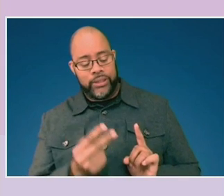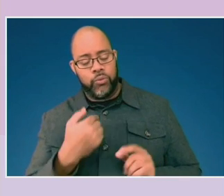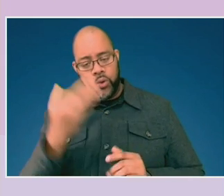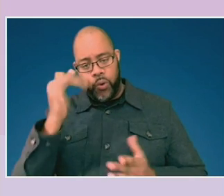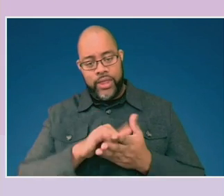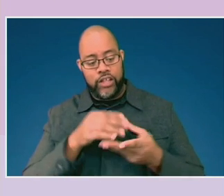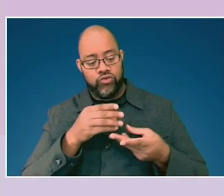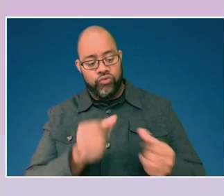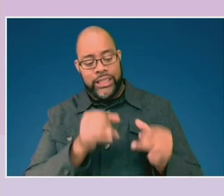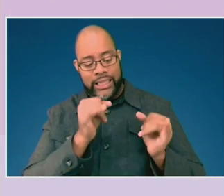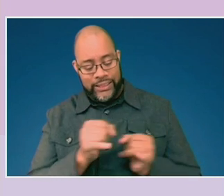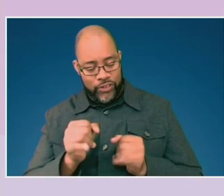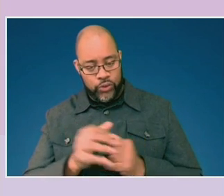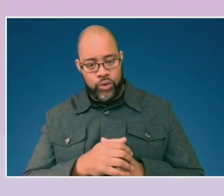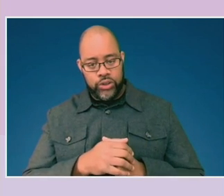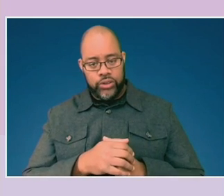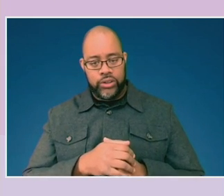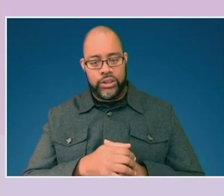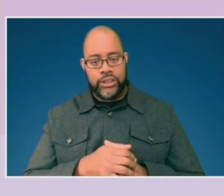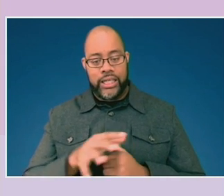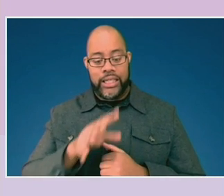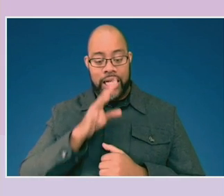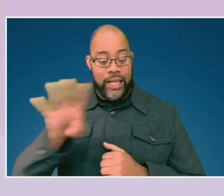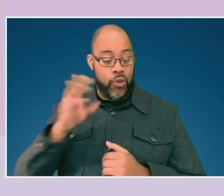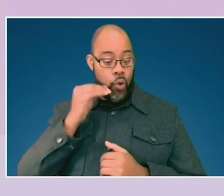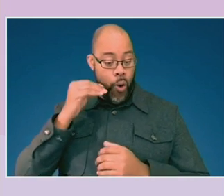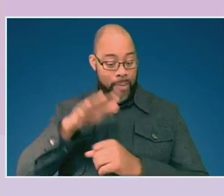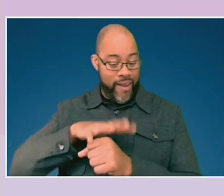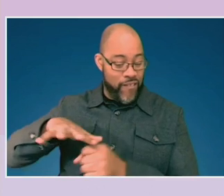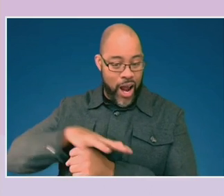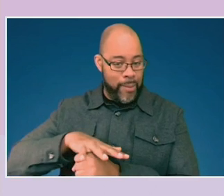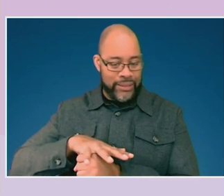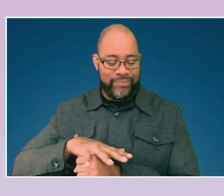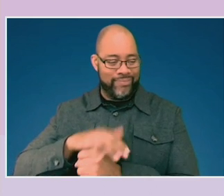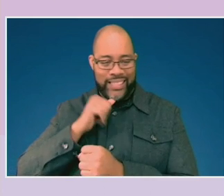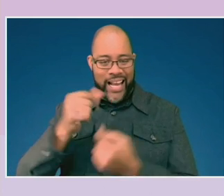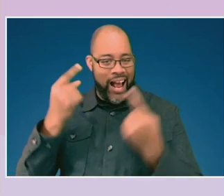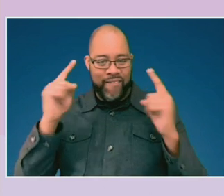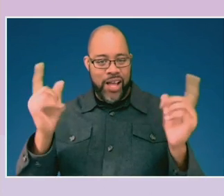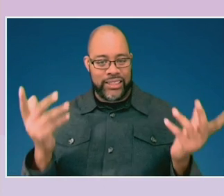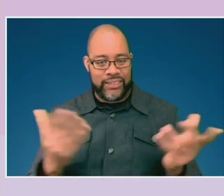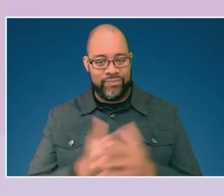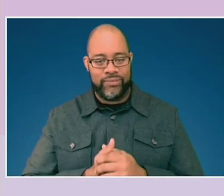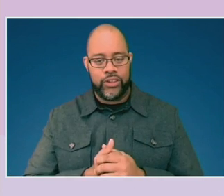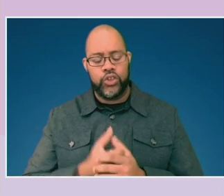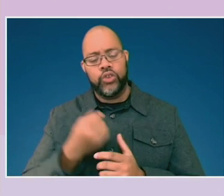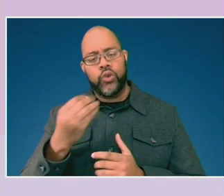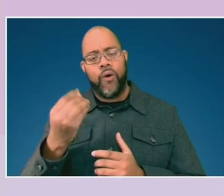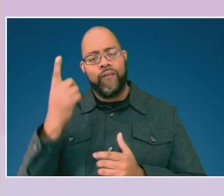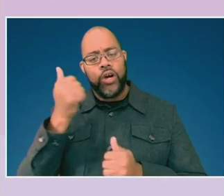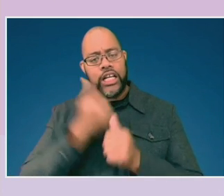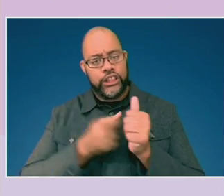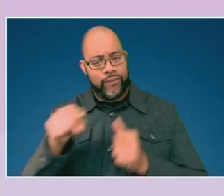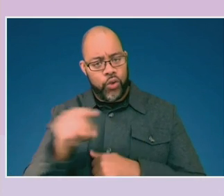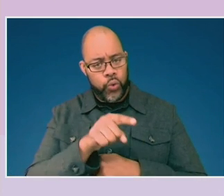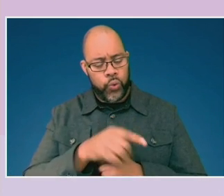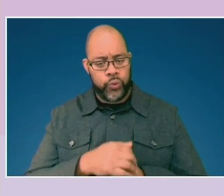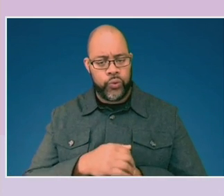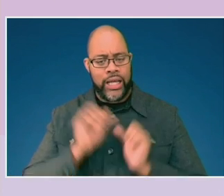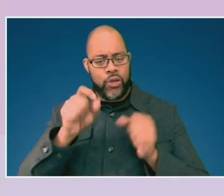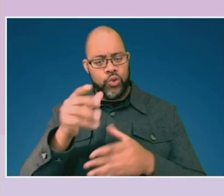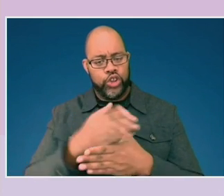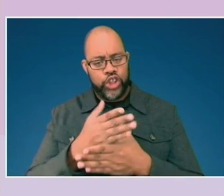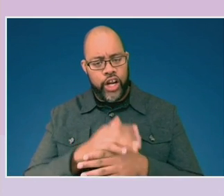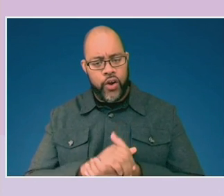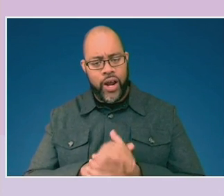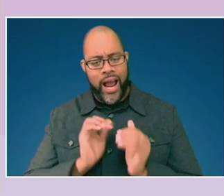the individual while neglecting their home environment is not effective. So for each of you, can you share